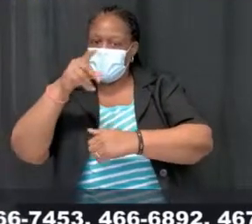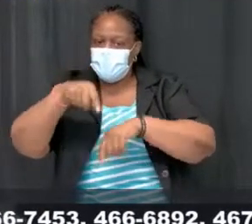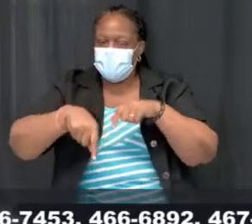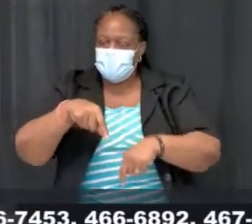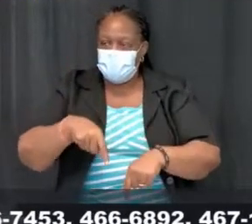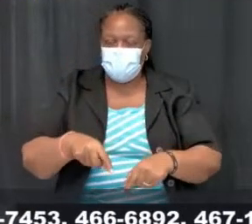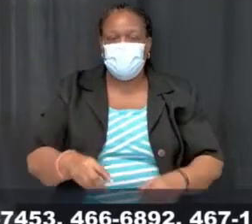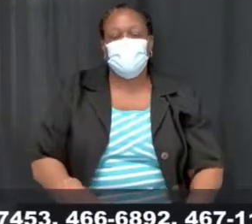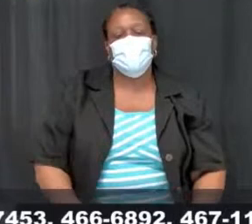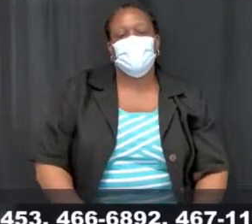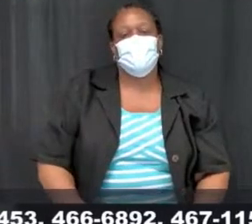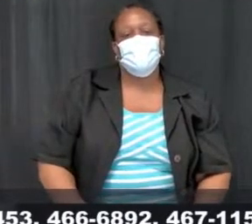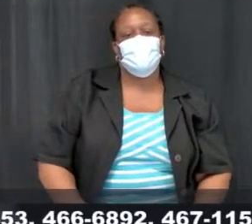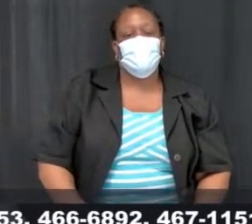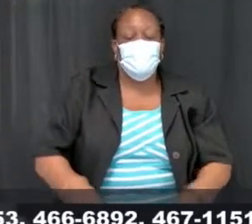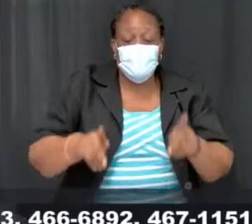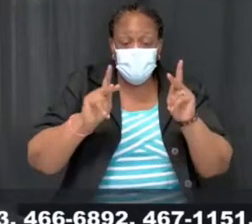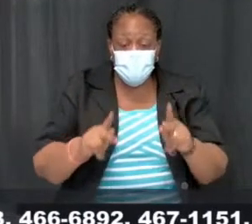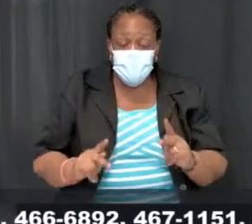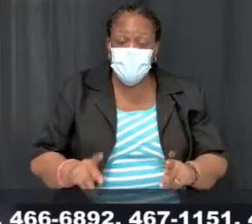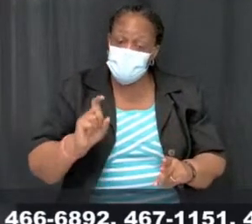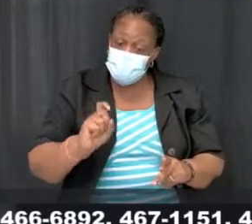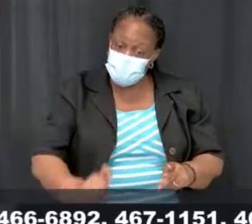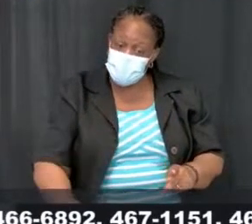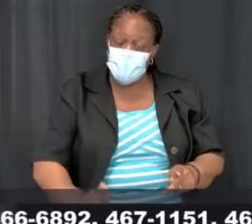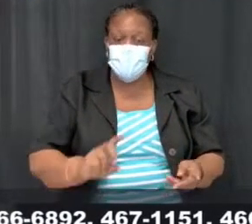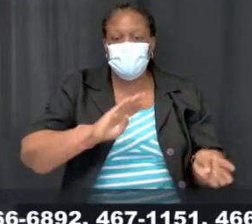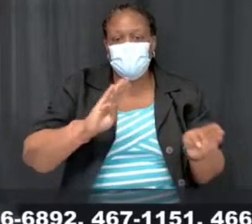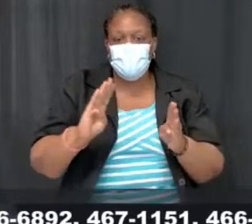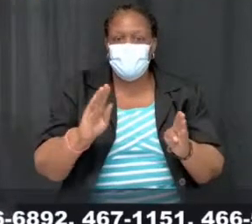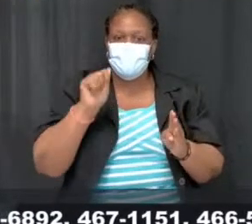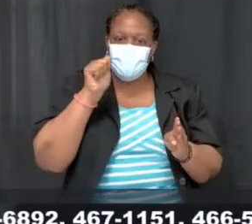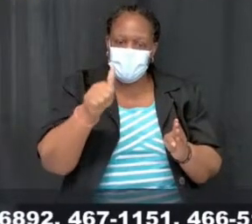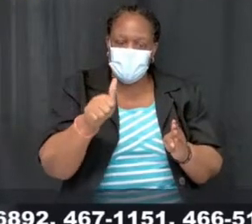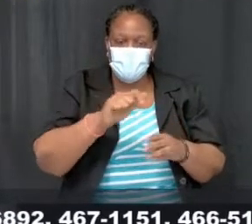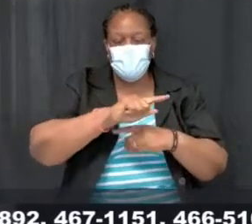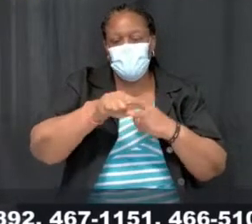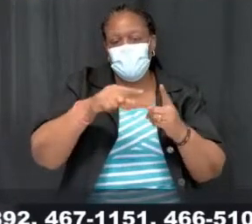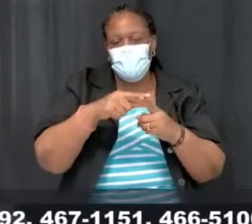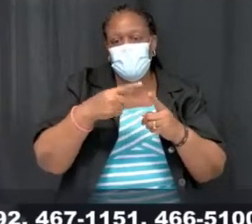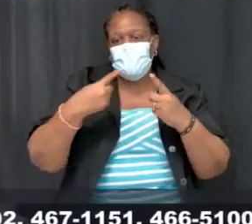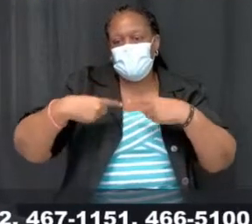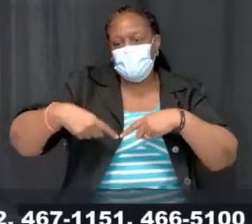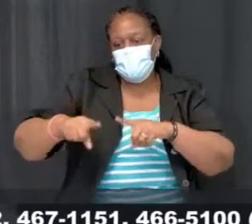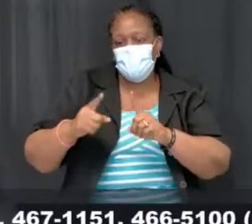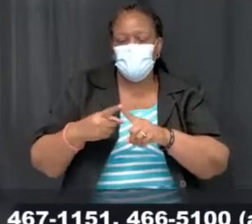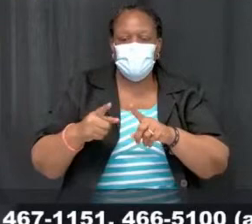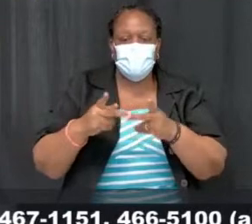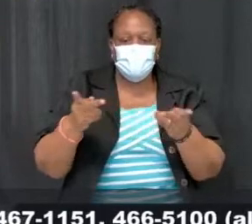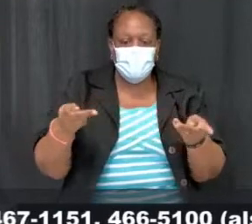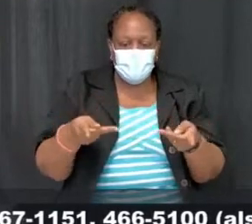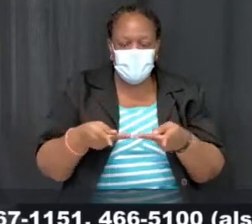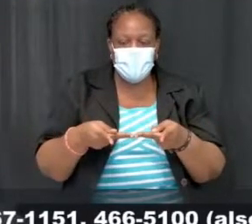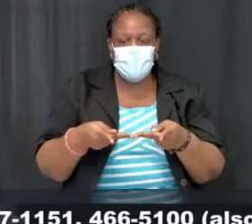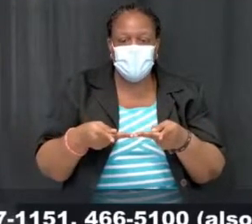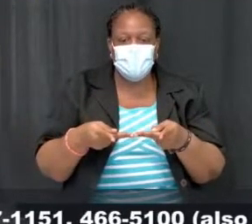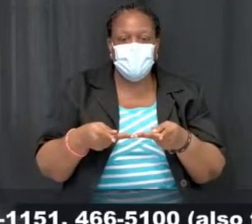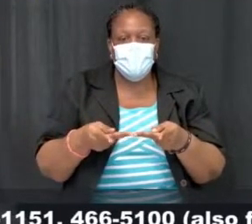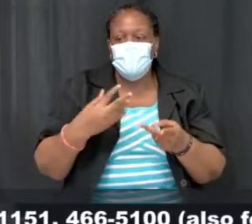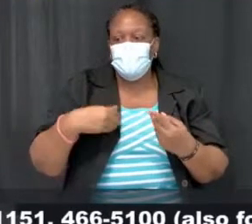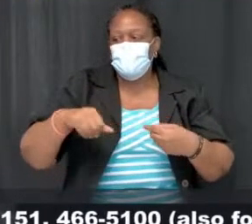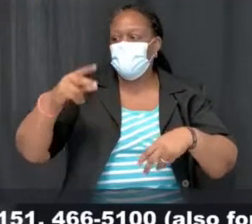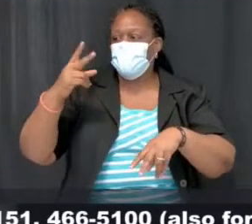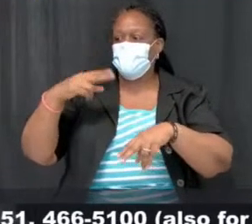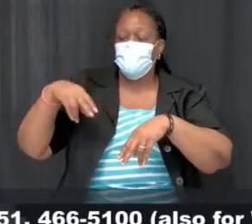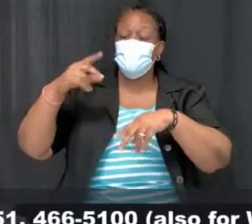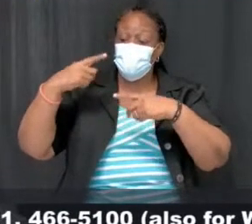The behavior of attendees during an event. Events where people engage in behaviors such as interacting